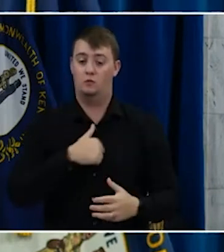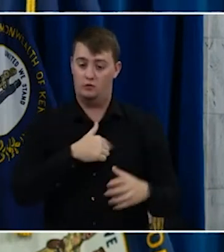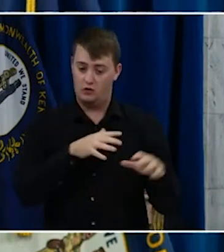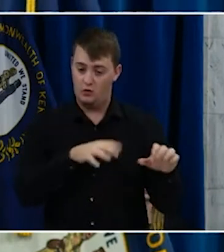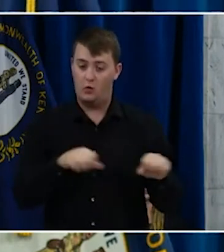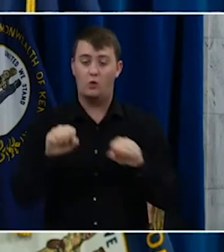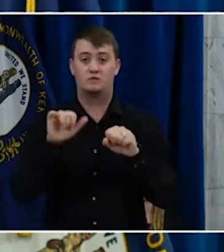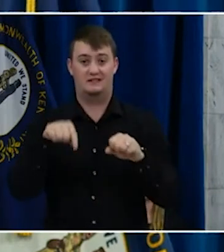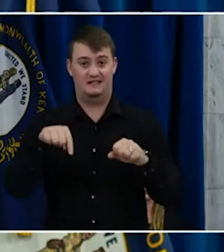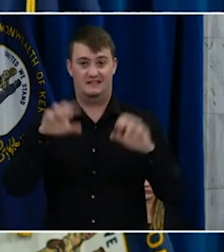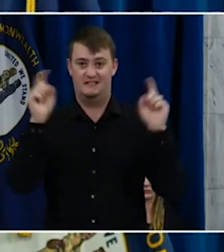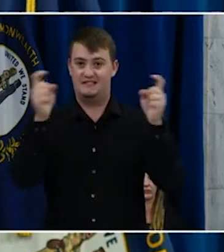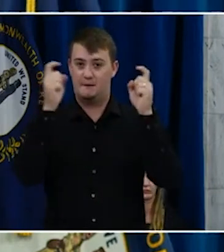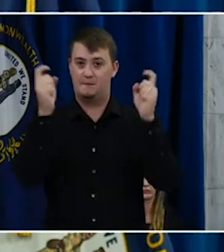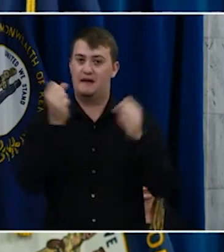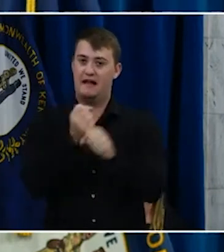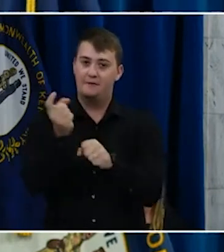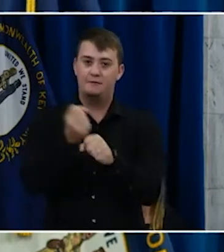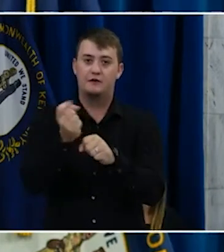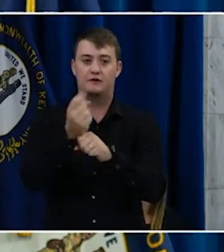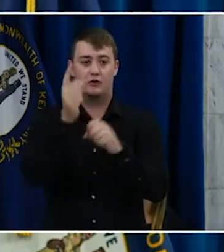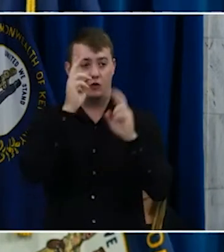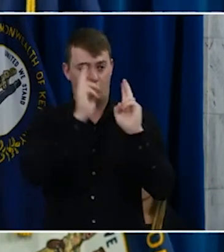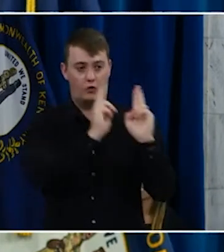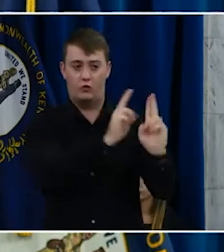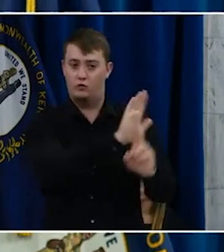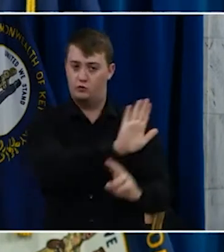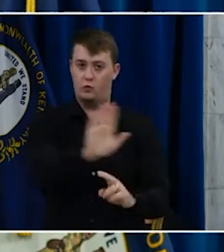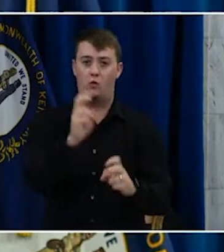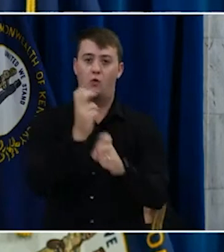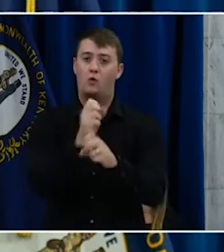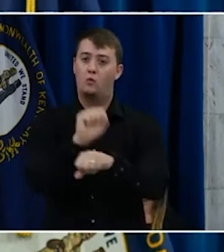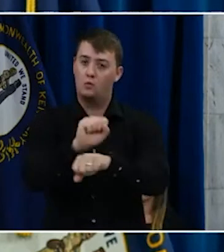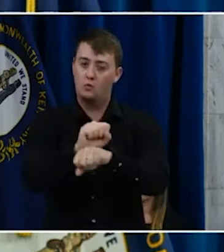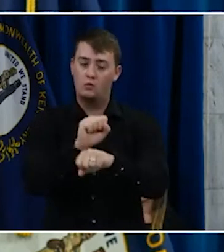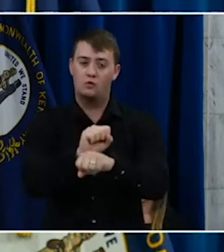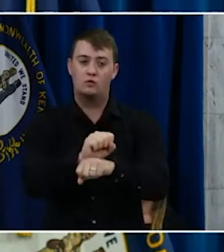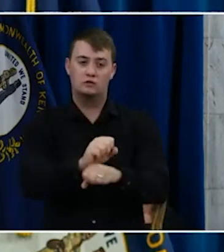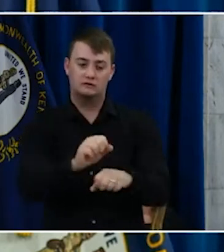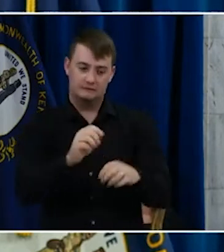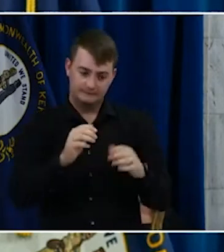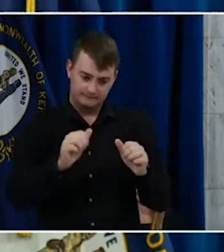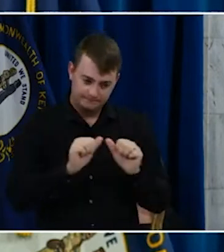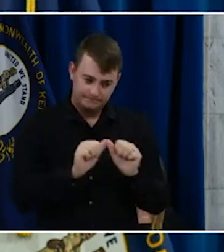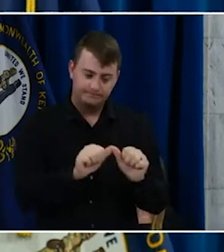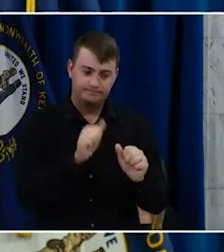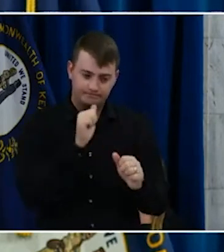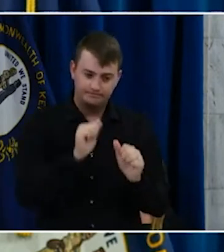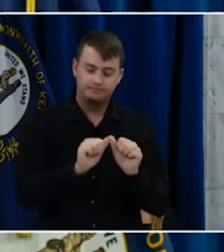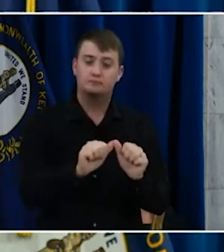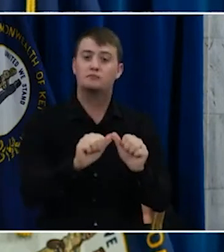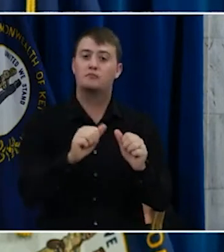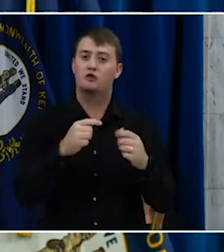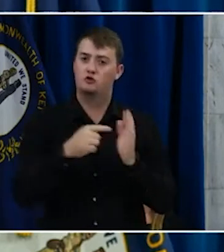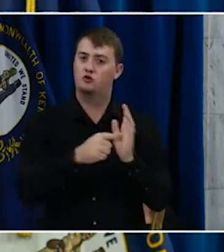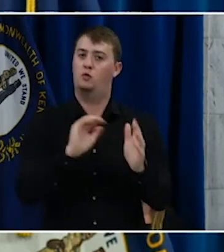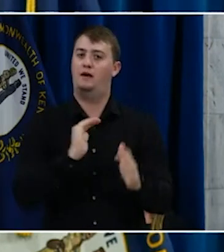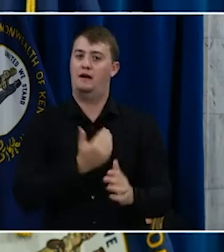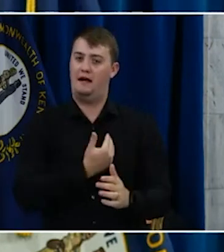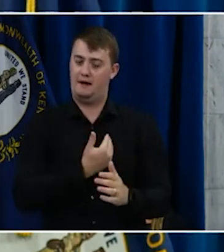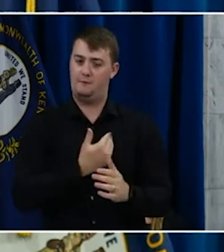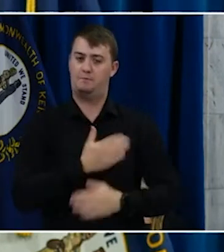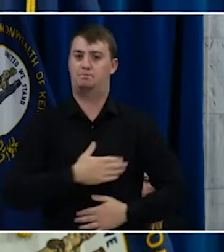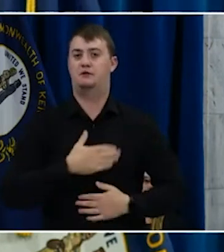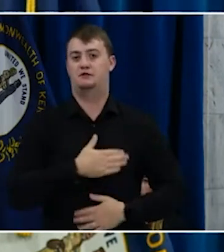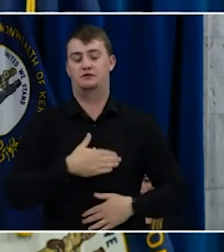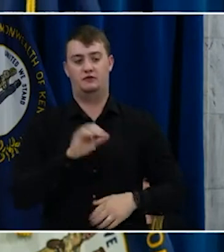this ceremony every year to honor your hard work and dedication and to show our appreciation for the job that